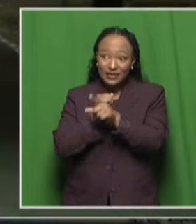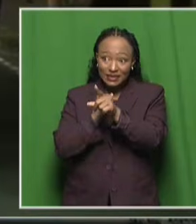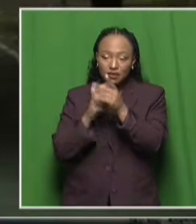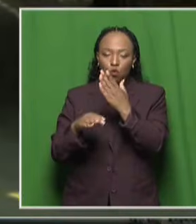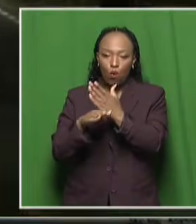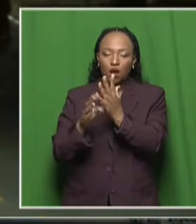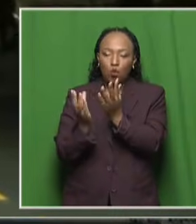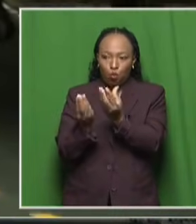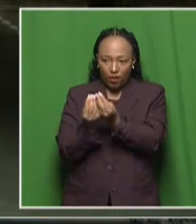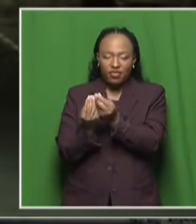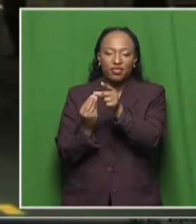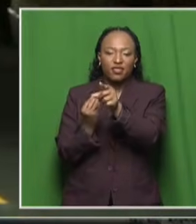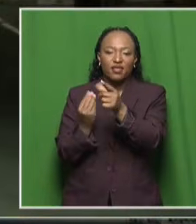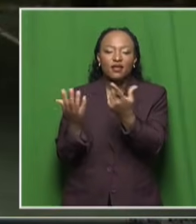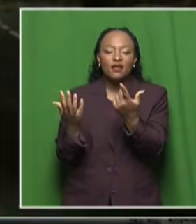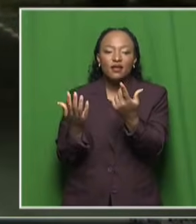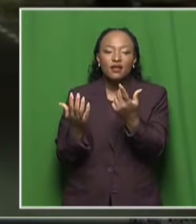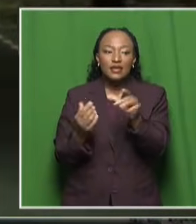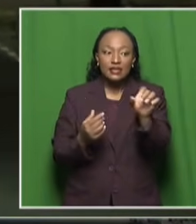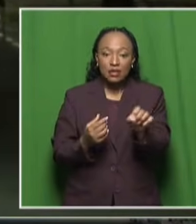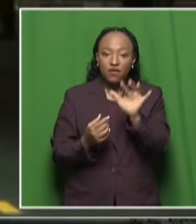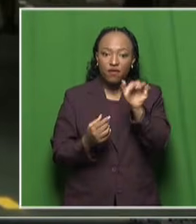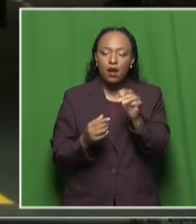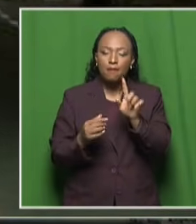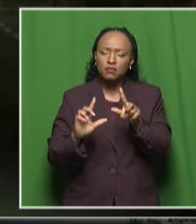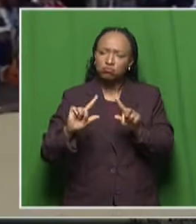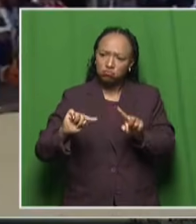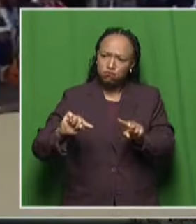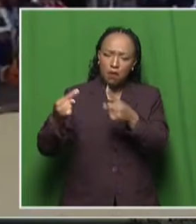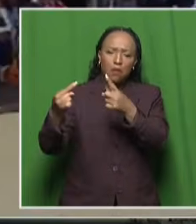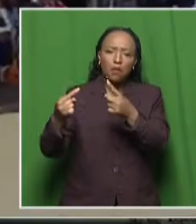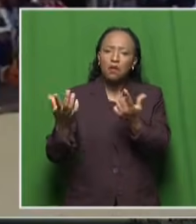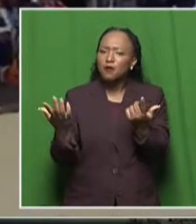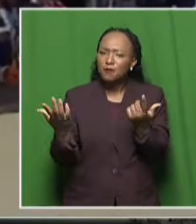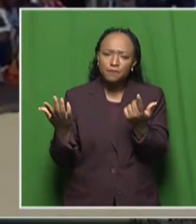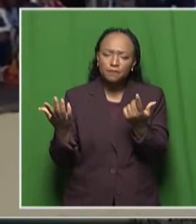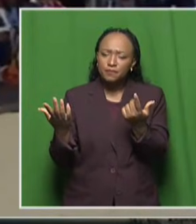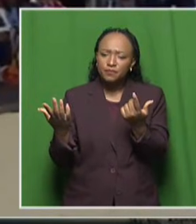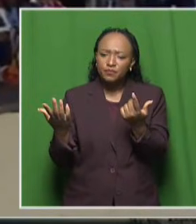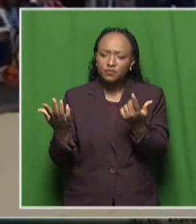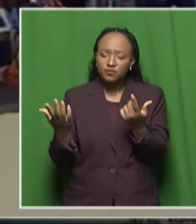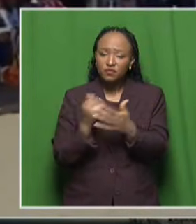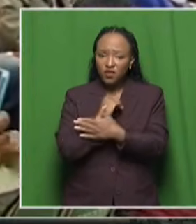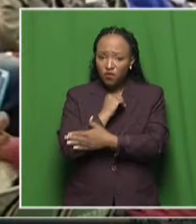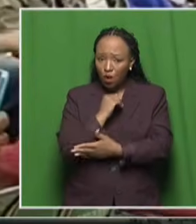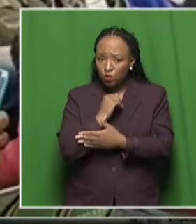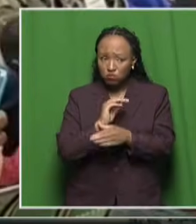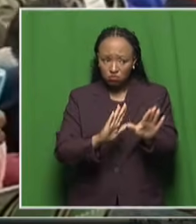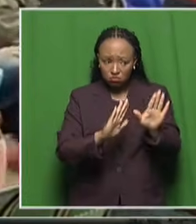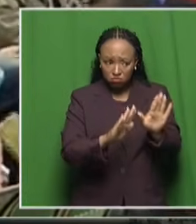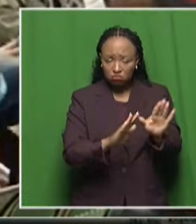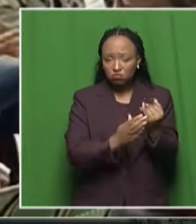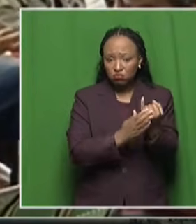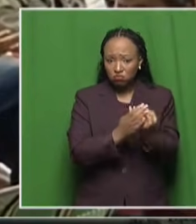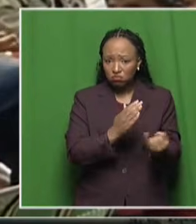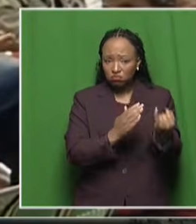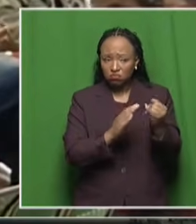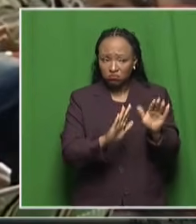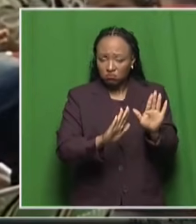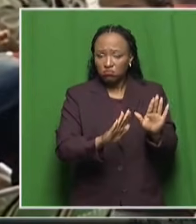In this case, South Africa should pick up this fight because this is all about the sovereignty of the country, and it's within the